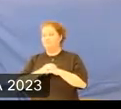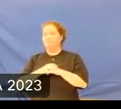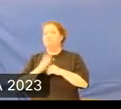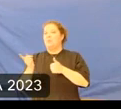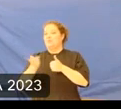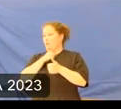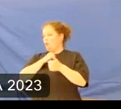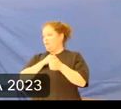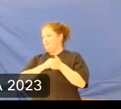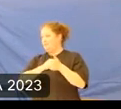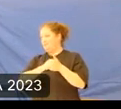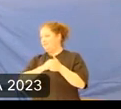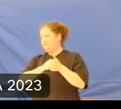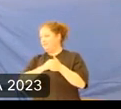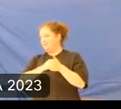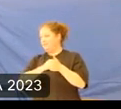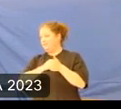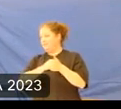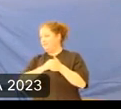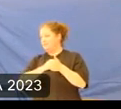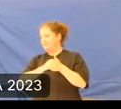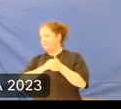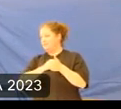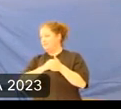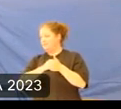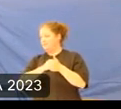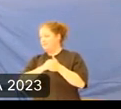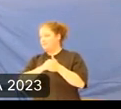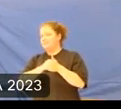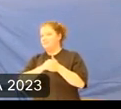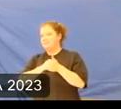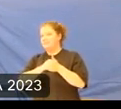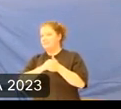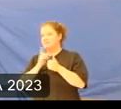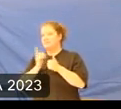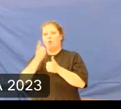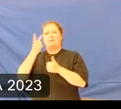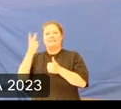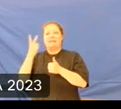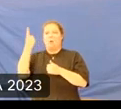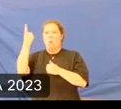obvious trick is just to get around this data transfer problem, you just multiply channels.